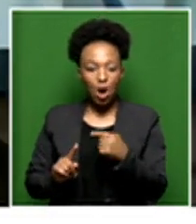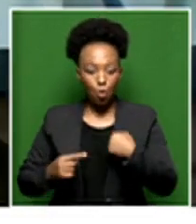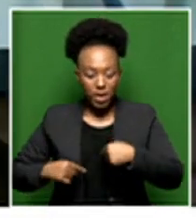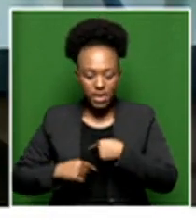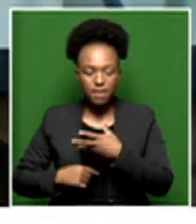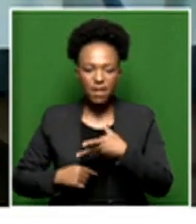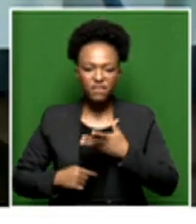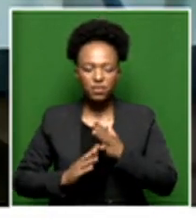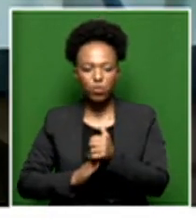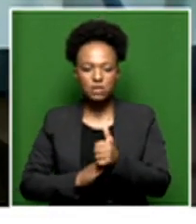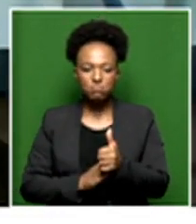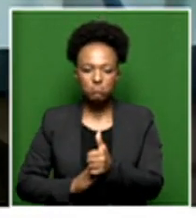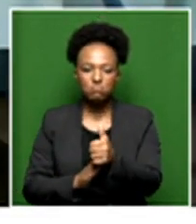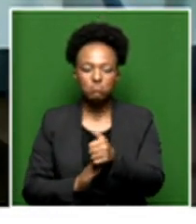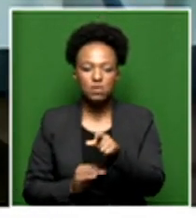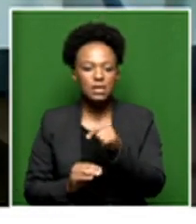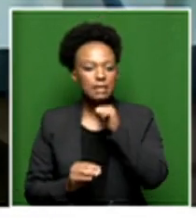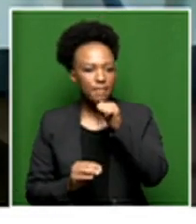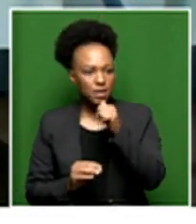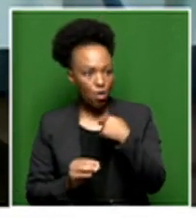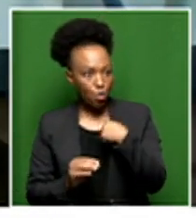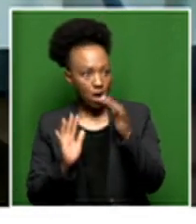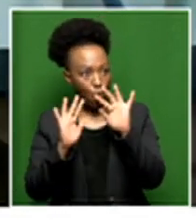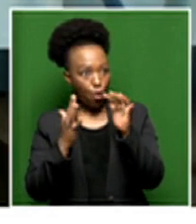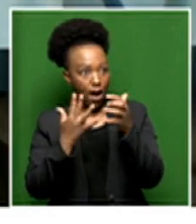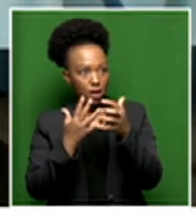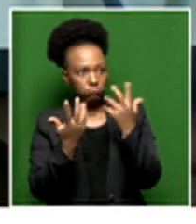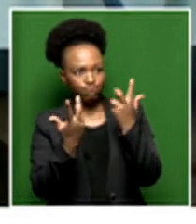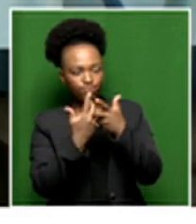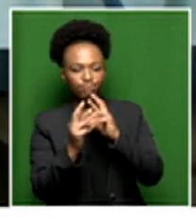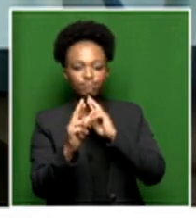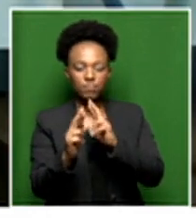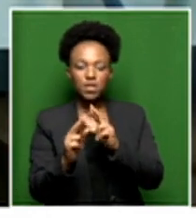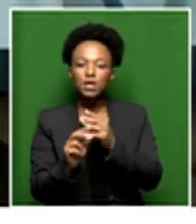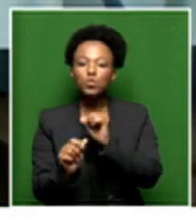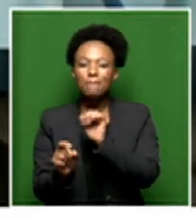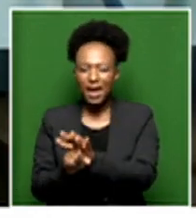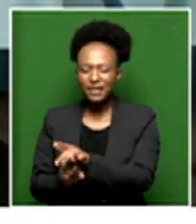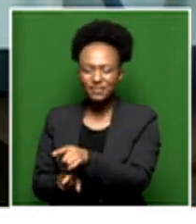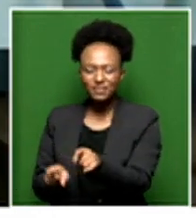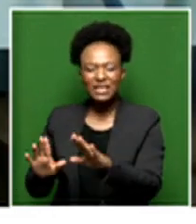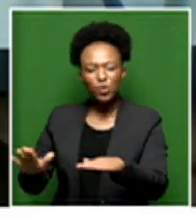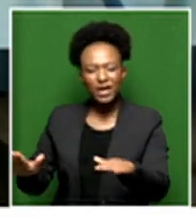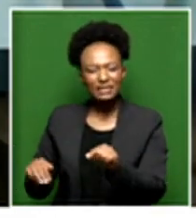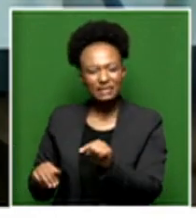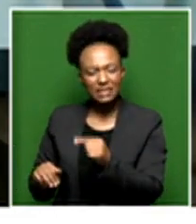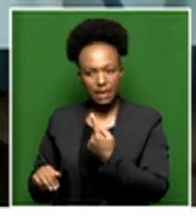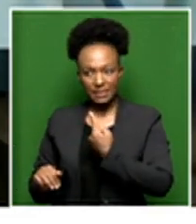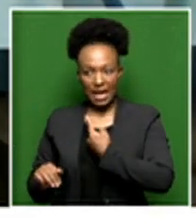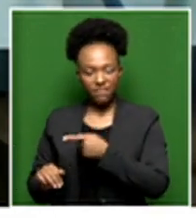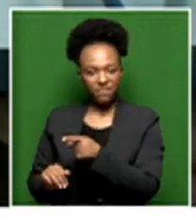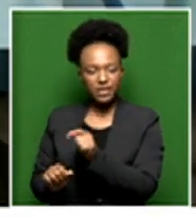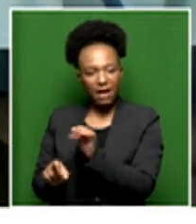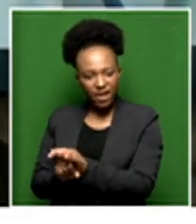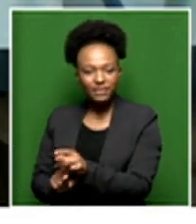ship, and how we respond to the world and our children is going to impact on our children's experiences of themselves. So